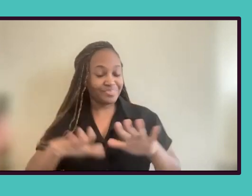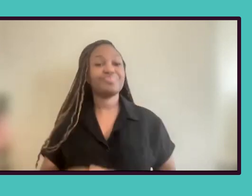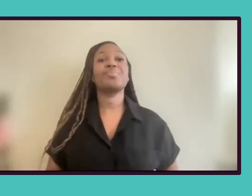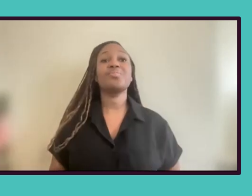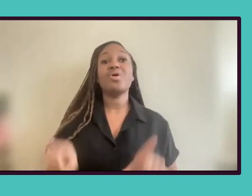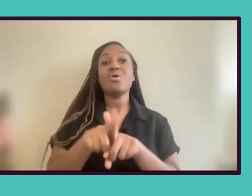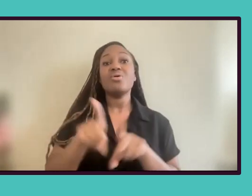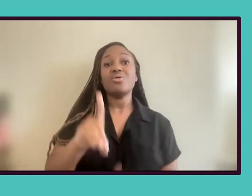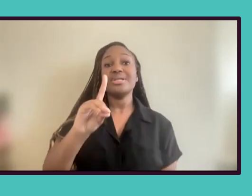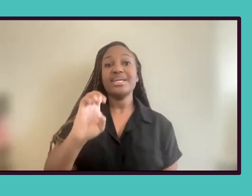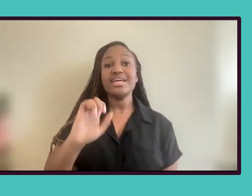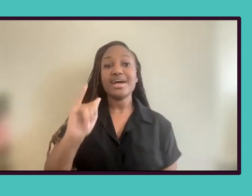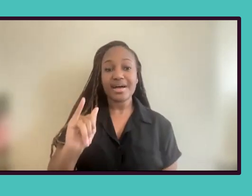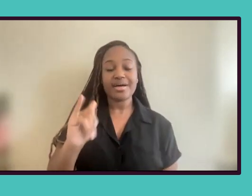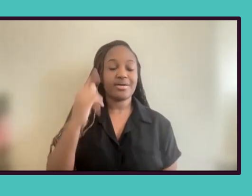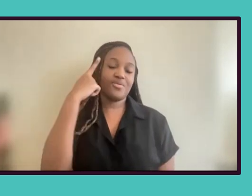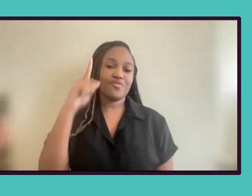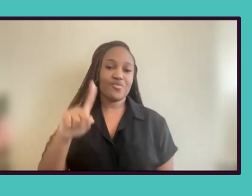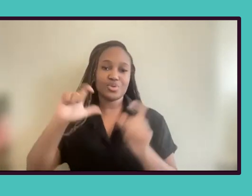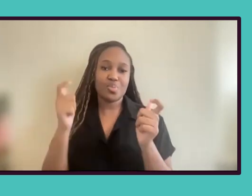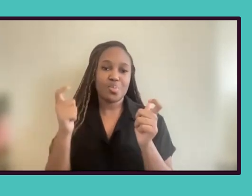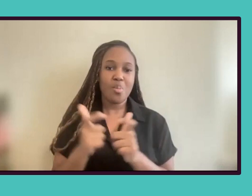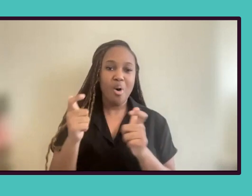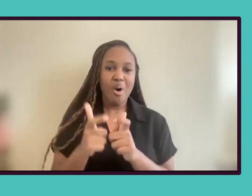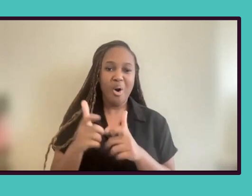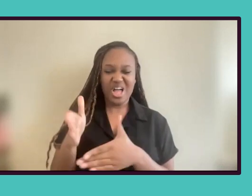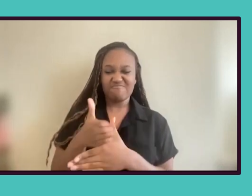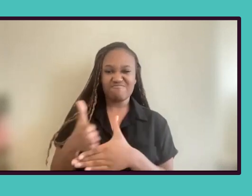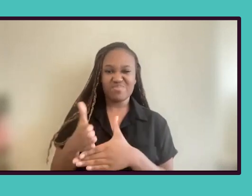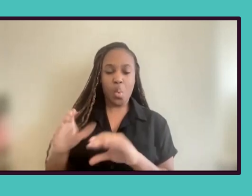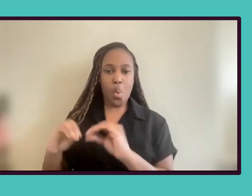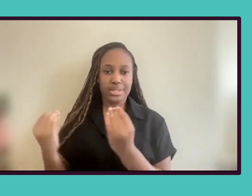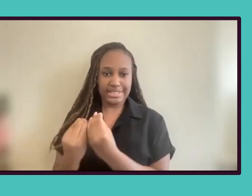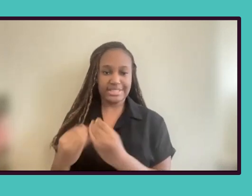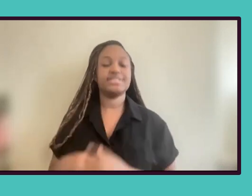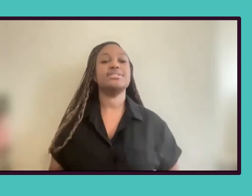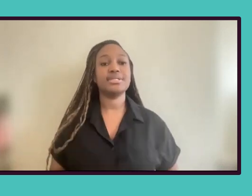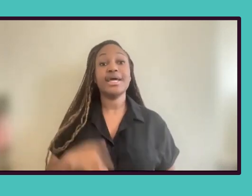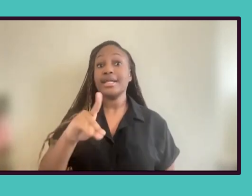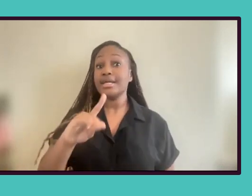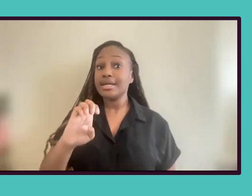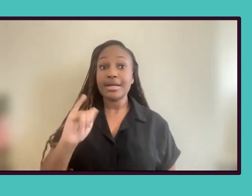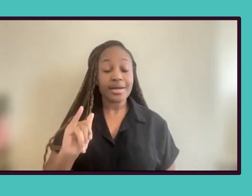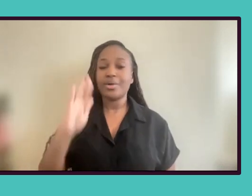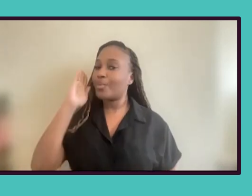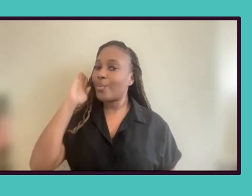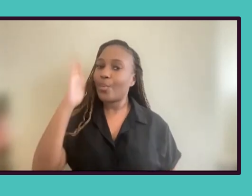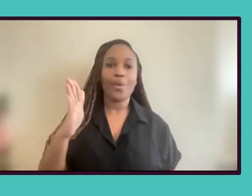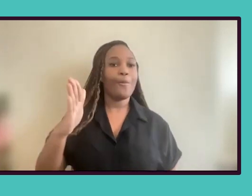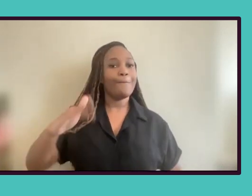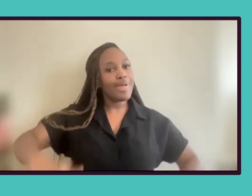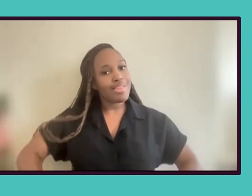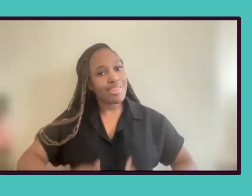for small and mid-sized organizations. Sojourn DEI is very much going to be live as of January.